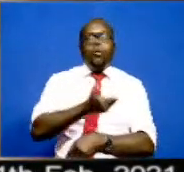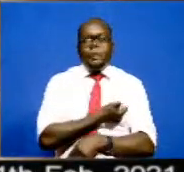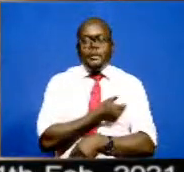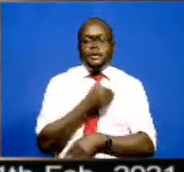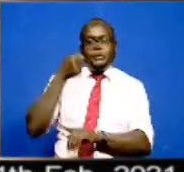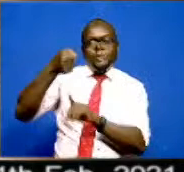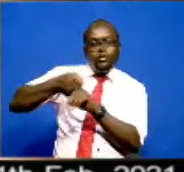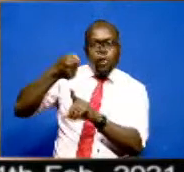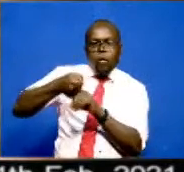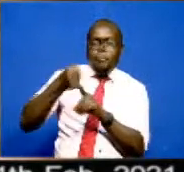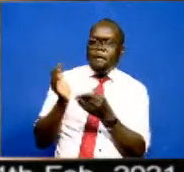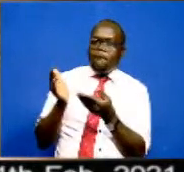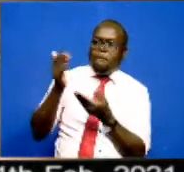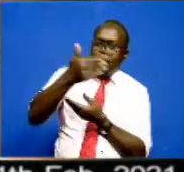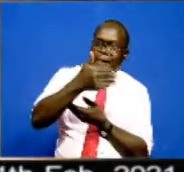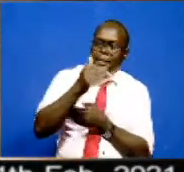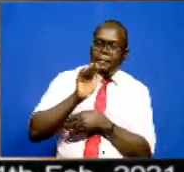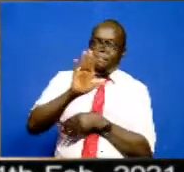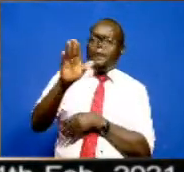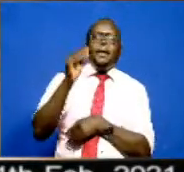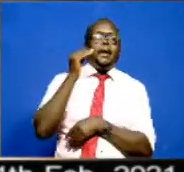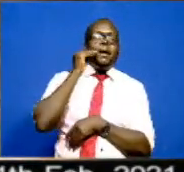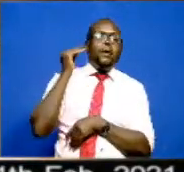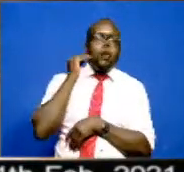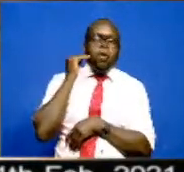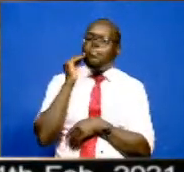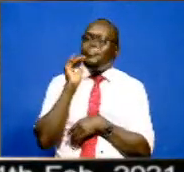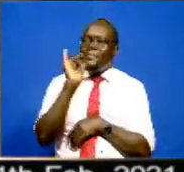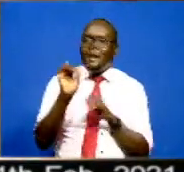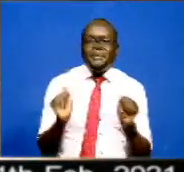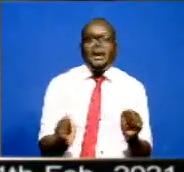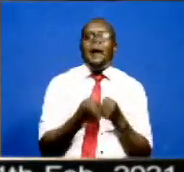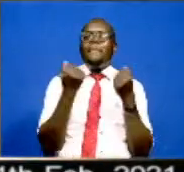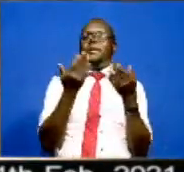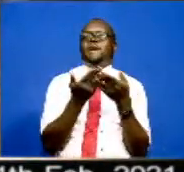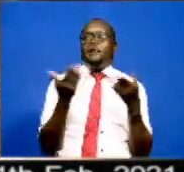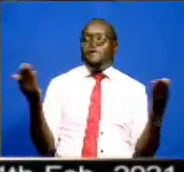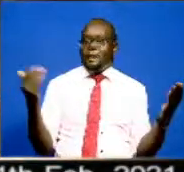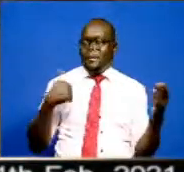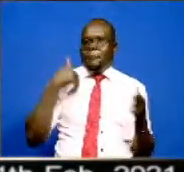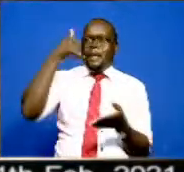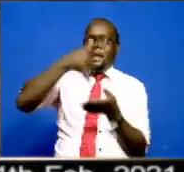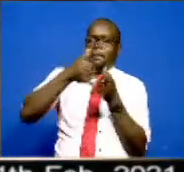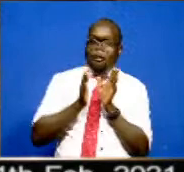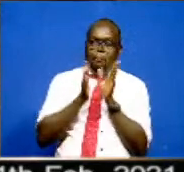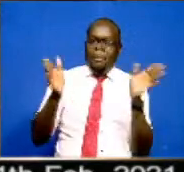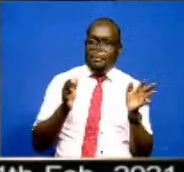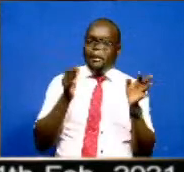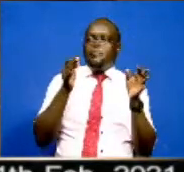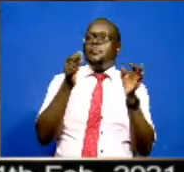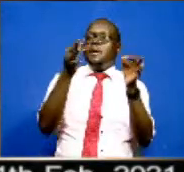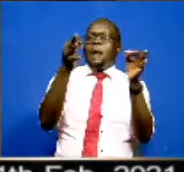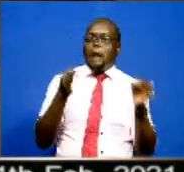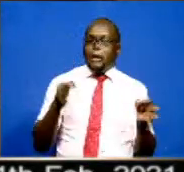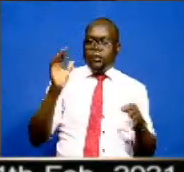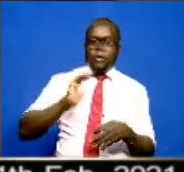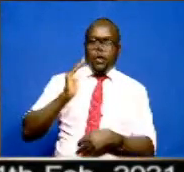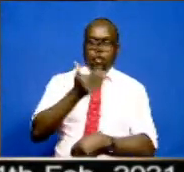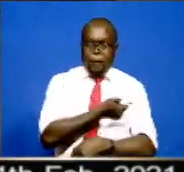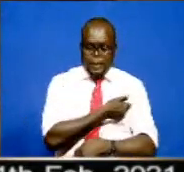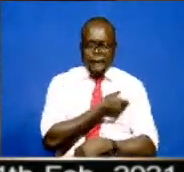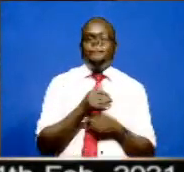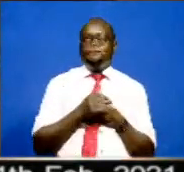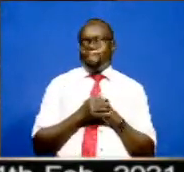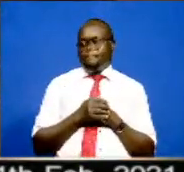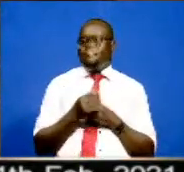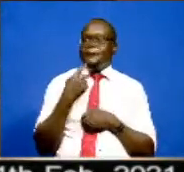lobby for funding for their constituents, it happens every day. I've been in the Public Accounts Committee, Mr. Speaker,